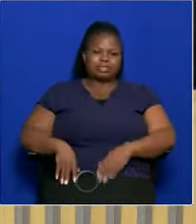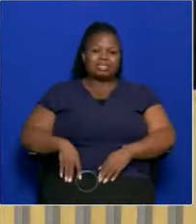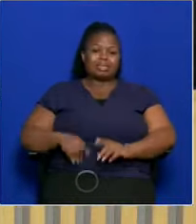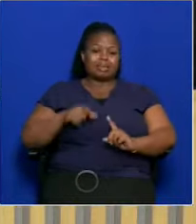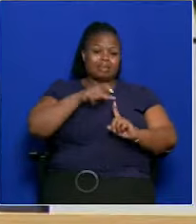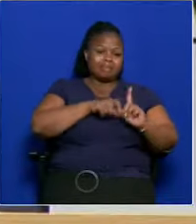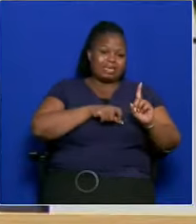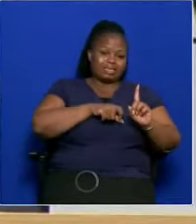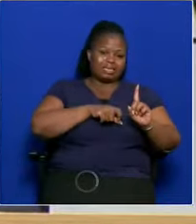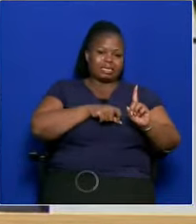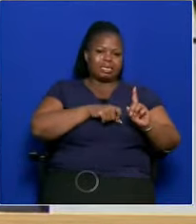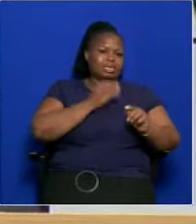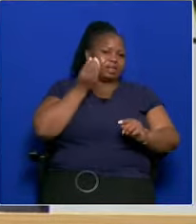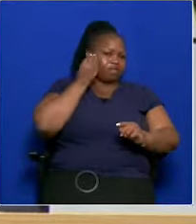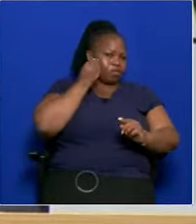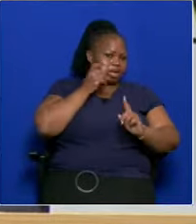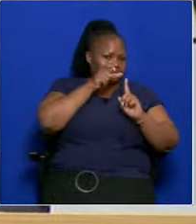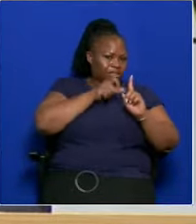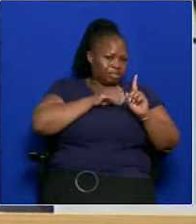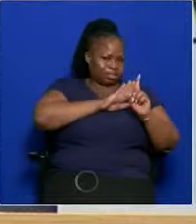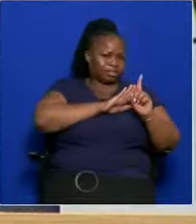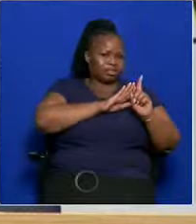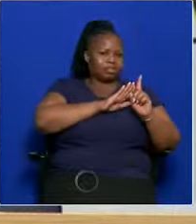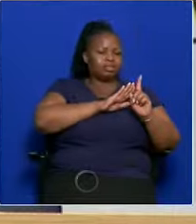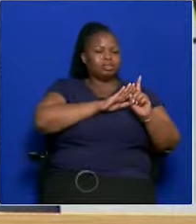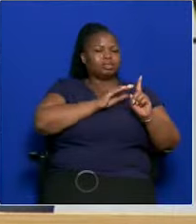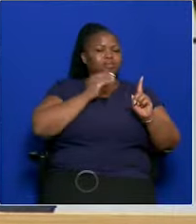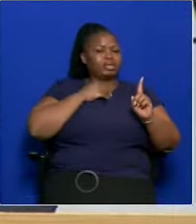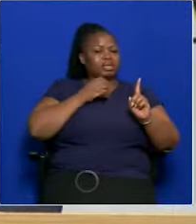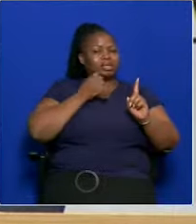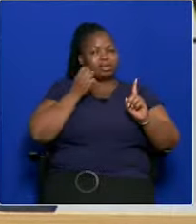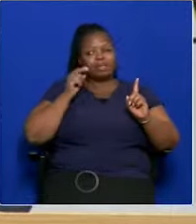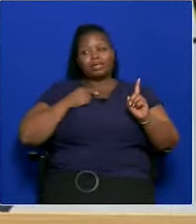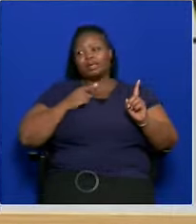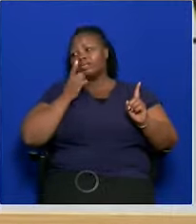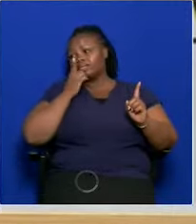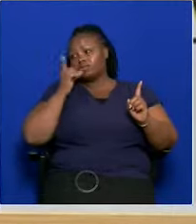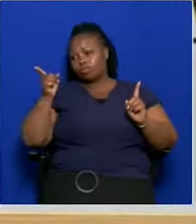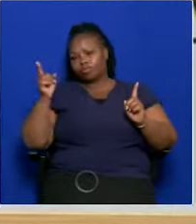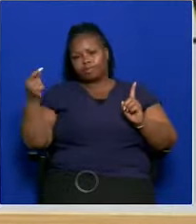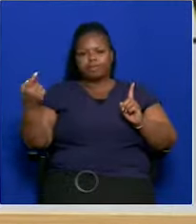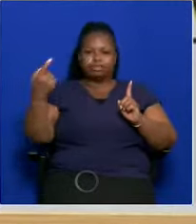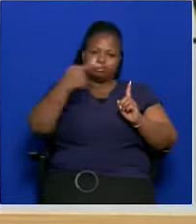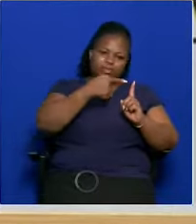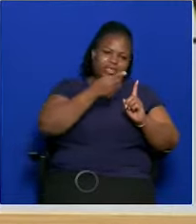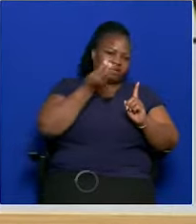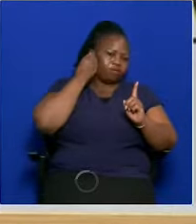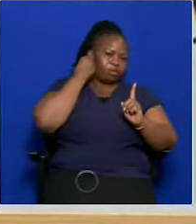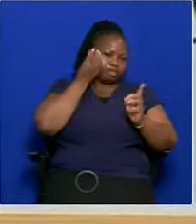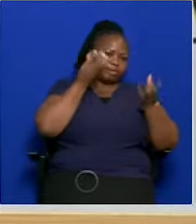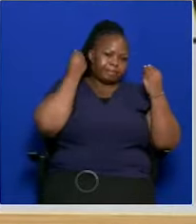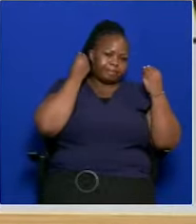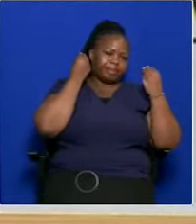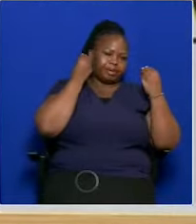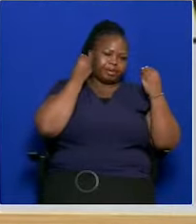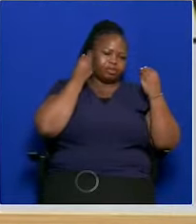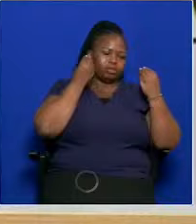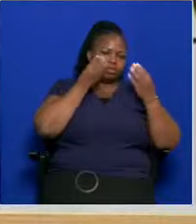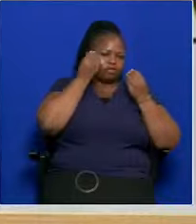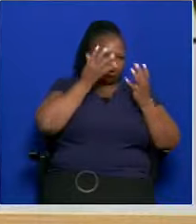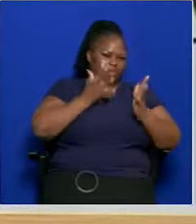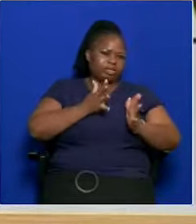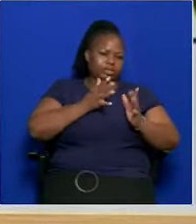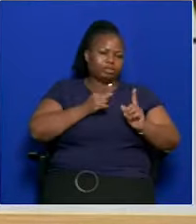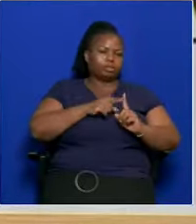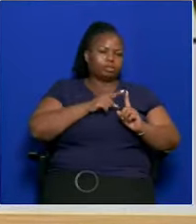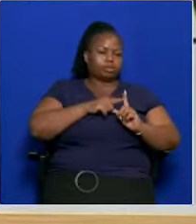I referred the informant to him so that he can follow up information. Somewhere in Limpopo, they were supposed to get